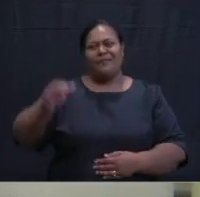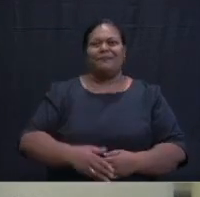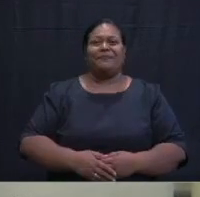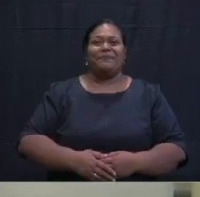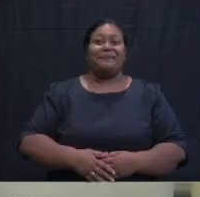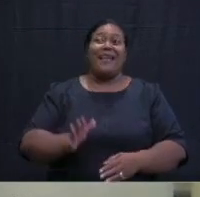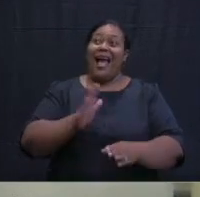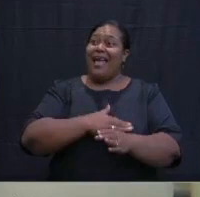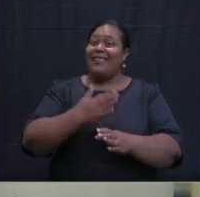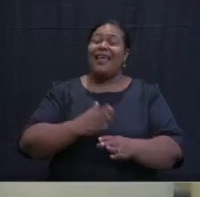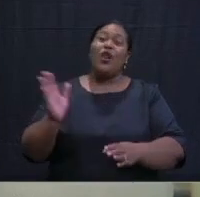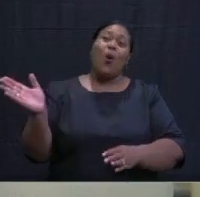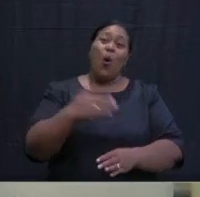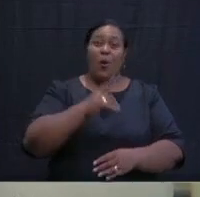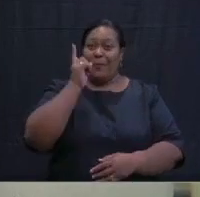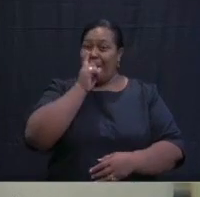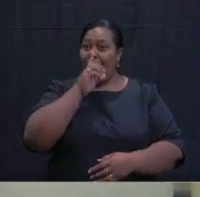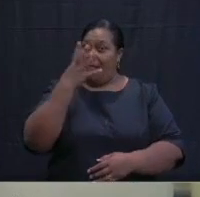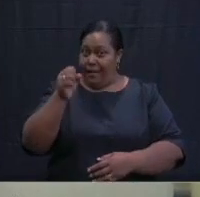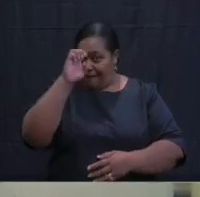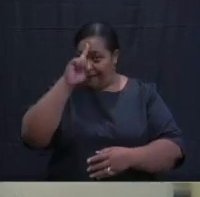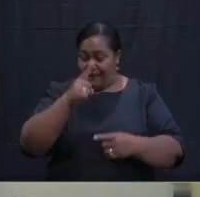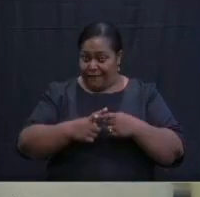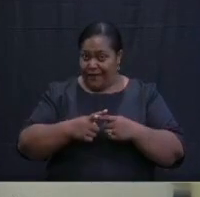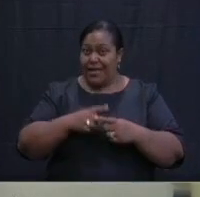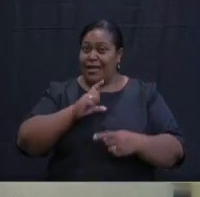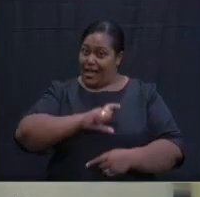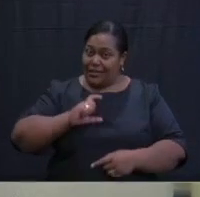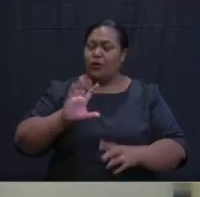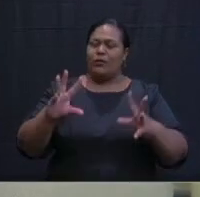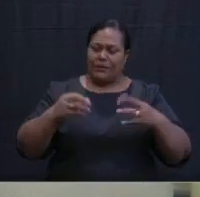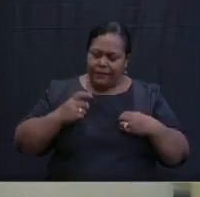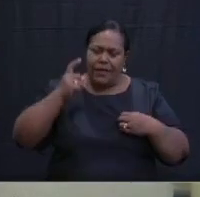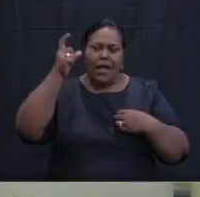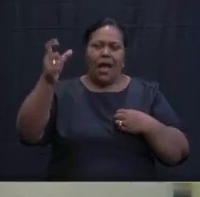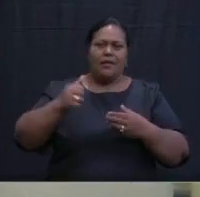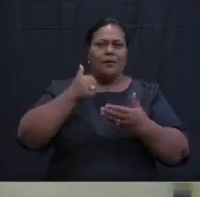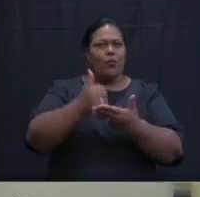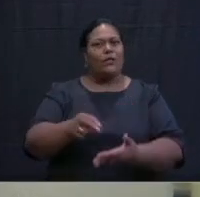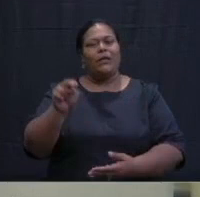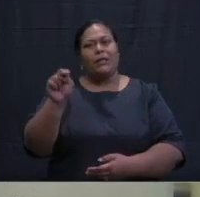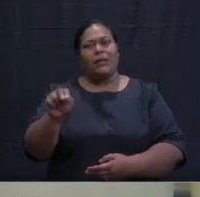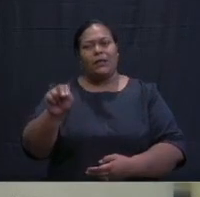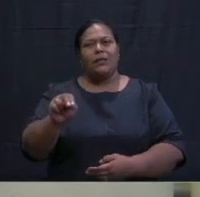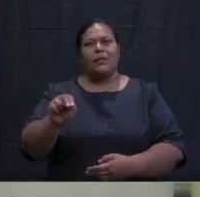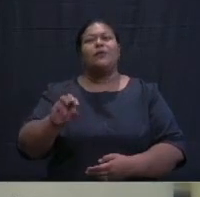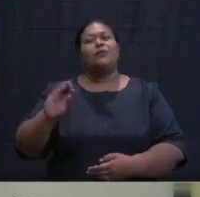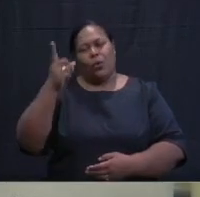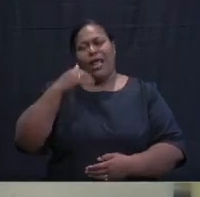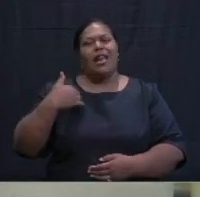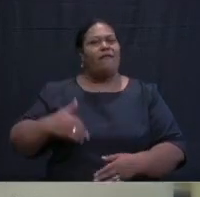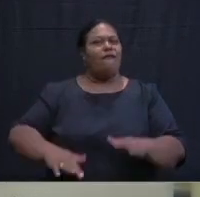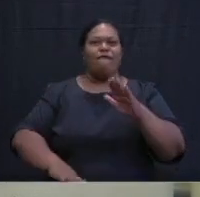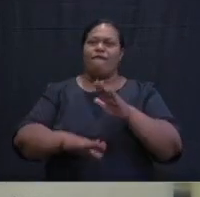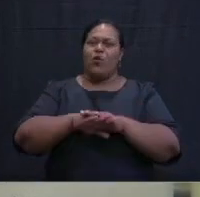until every person facing cancer receives the care and support that they need to live a